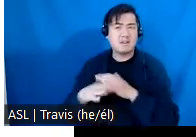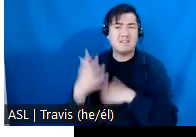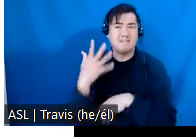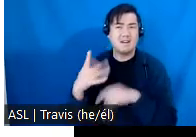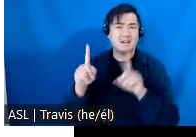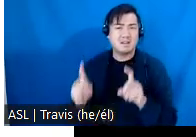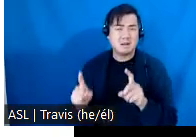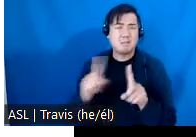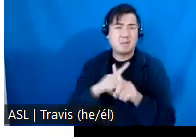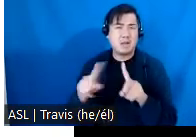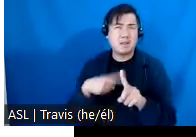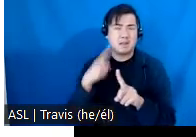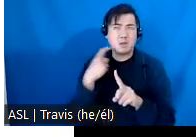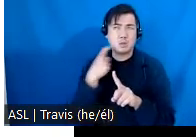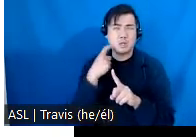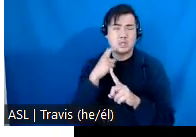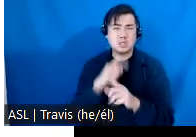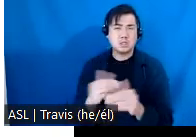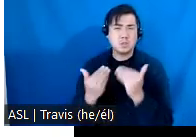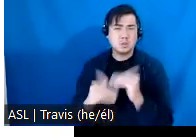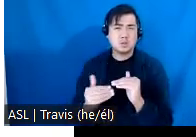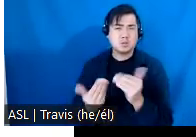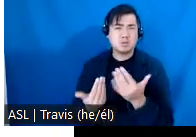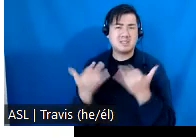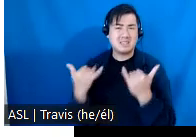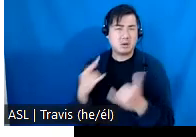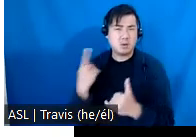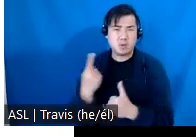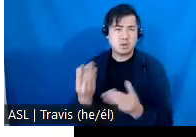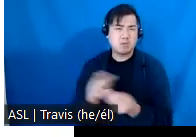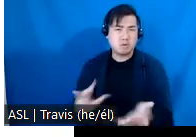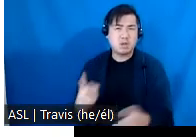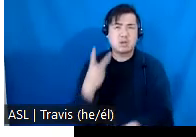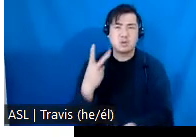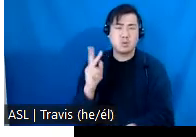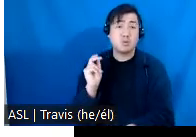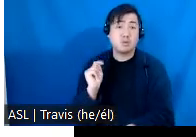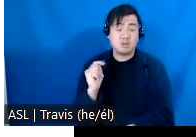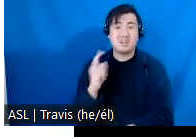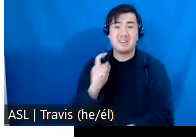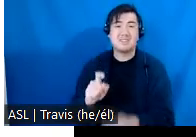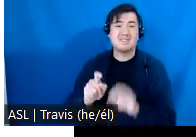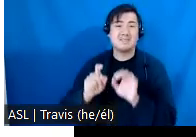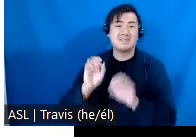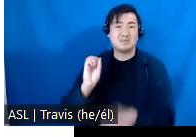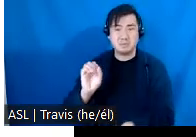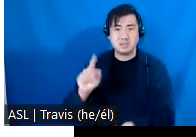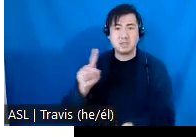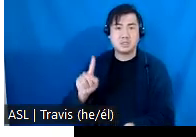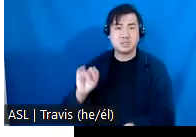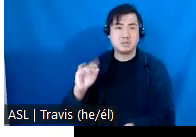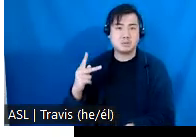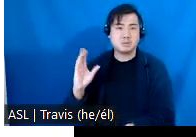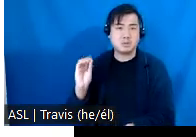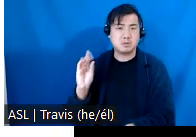And this is going to be based on your zip code. So for instance, my zip code right here wouldn't qualify me to receive any of these test